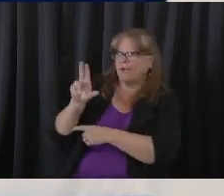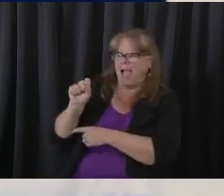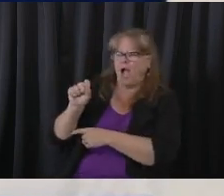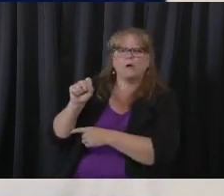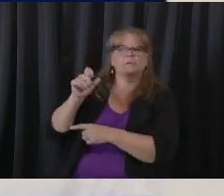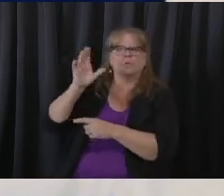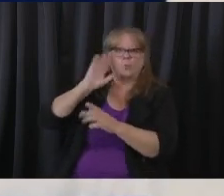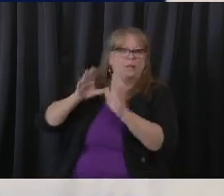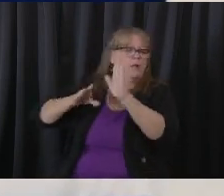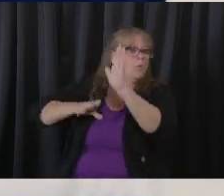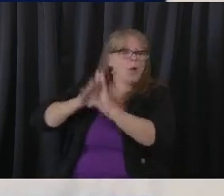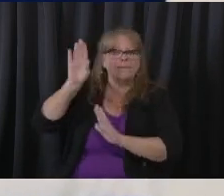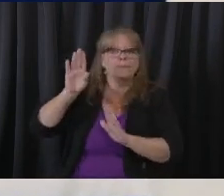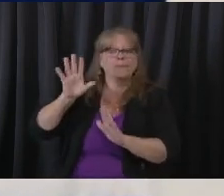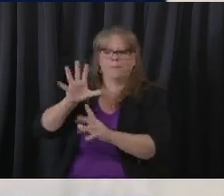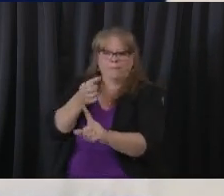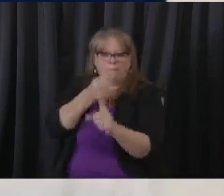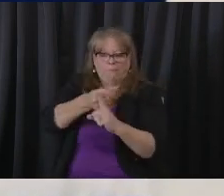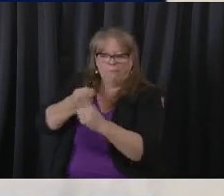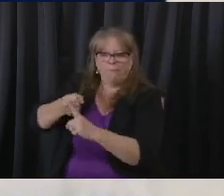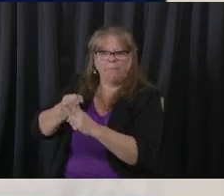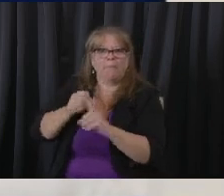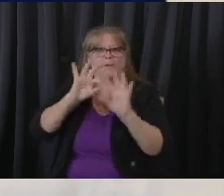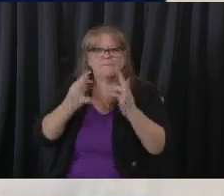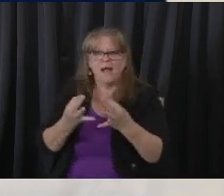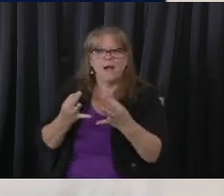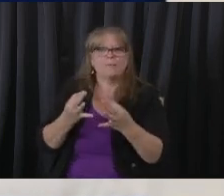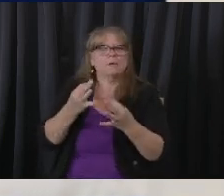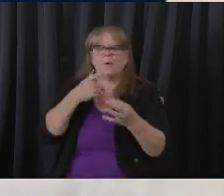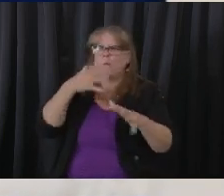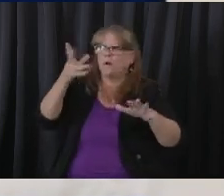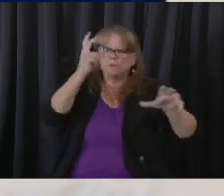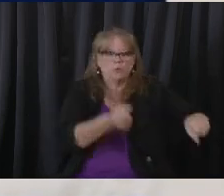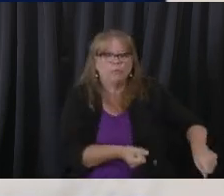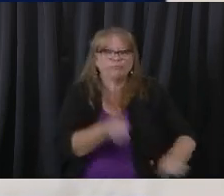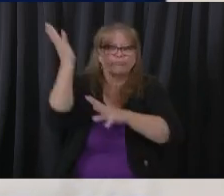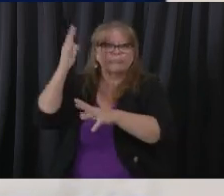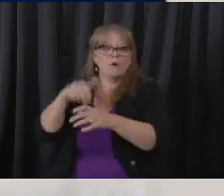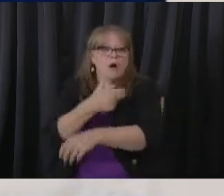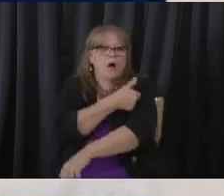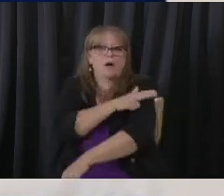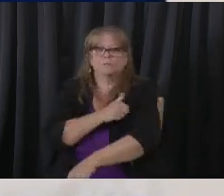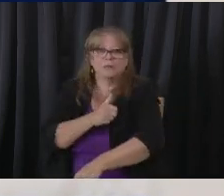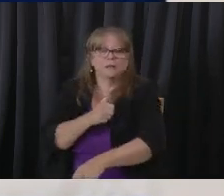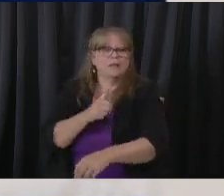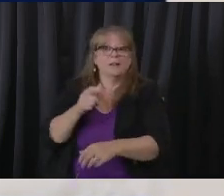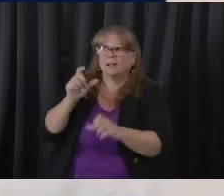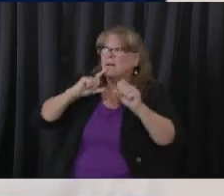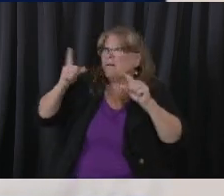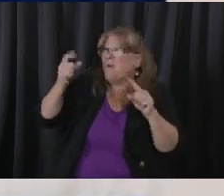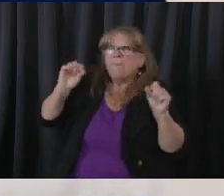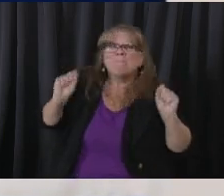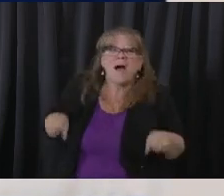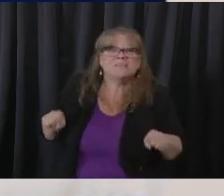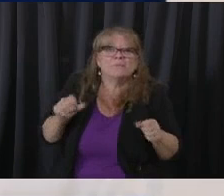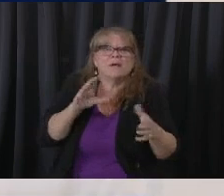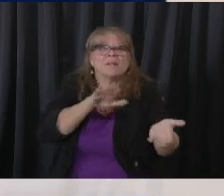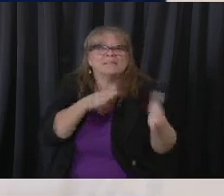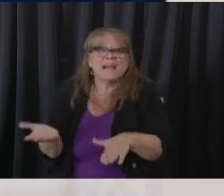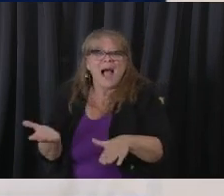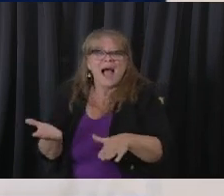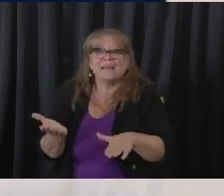by seeing them. So let's do what we did in July. Let's contain this. Another birthday idea, by the way. Another friend of